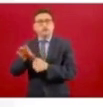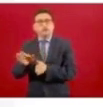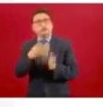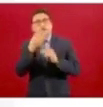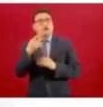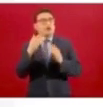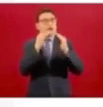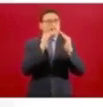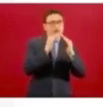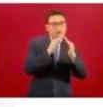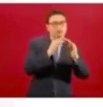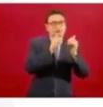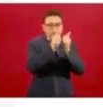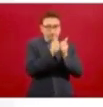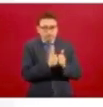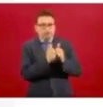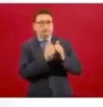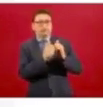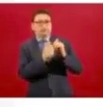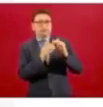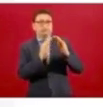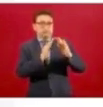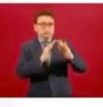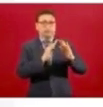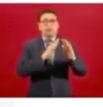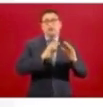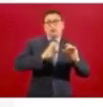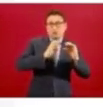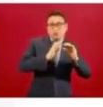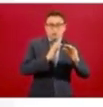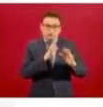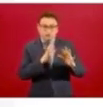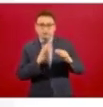enough so they had to be hospitalized.